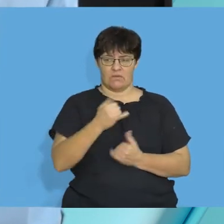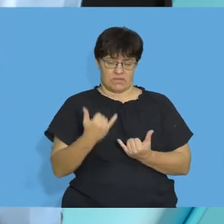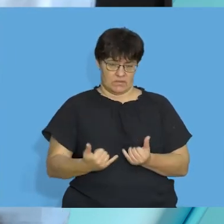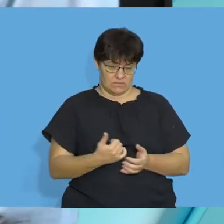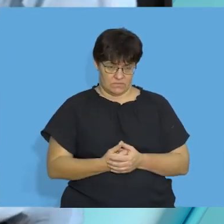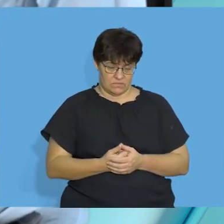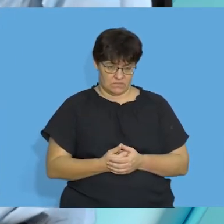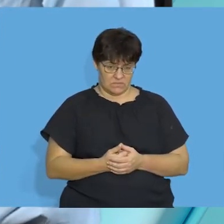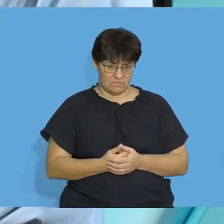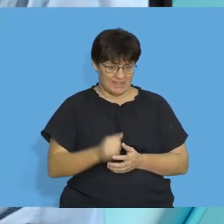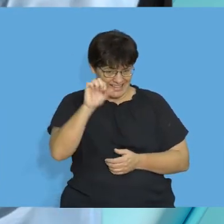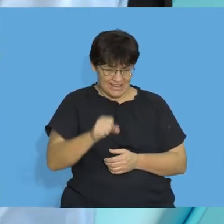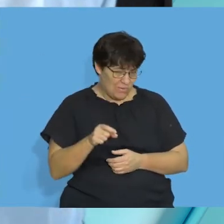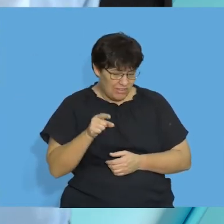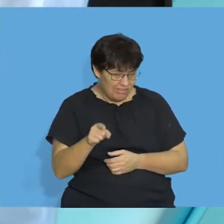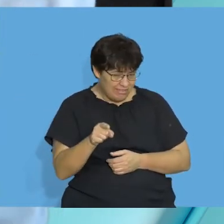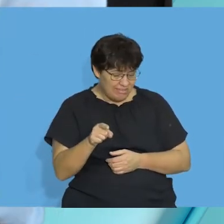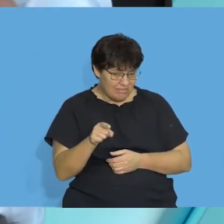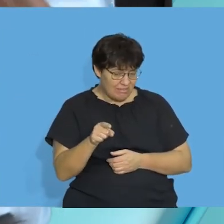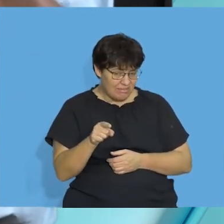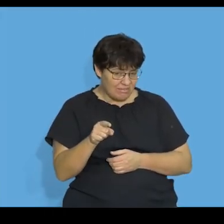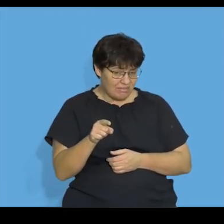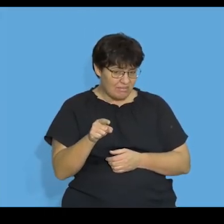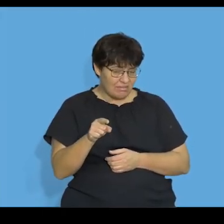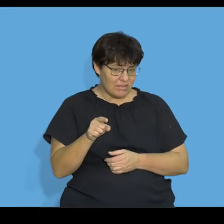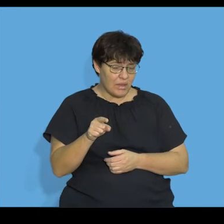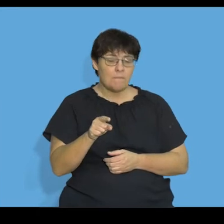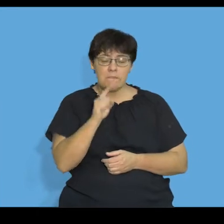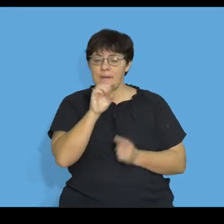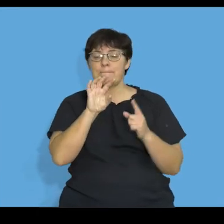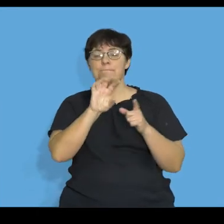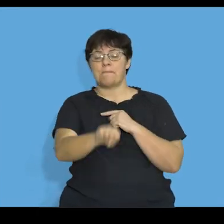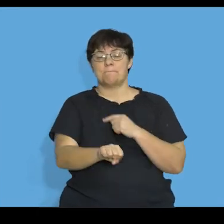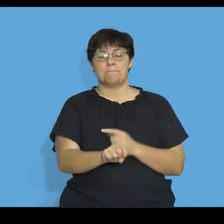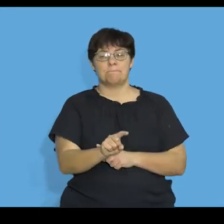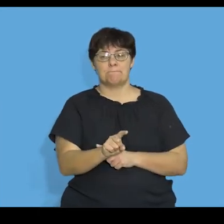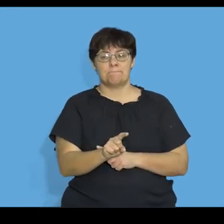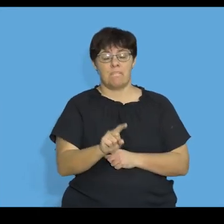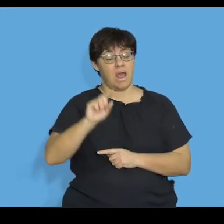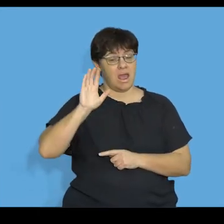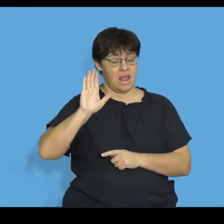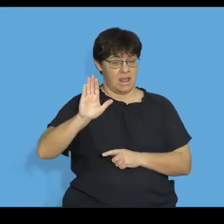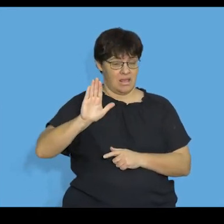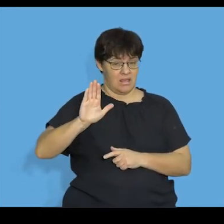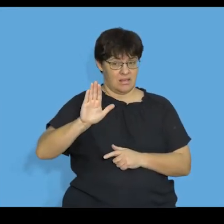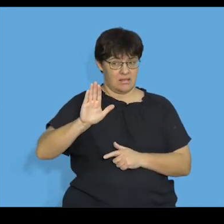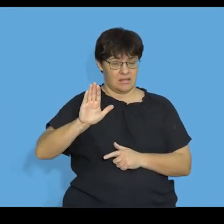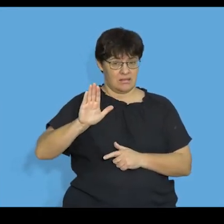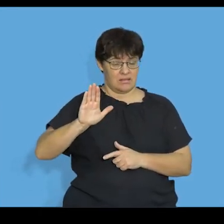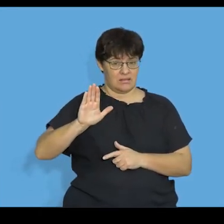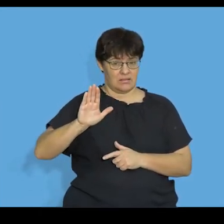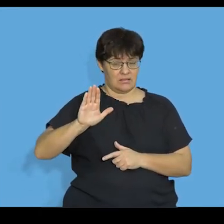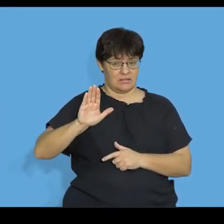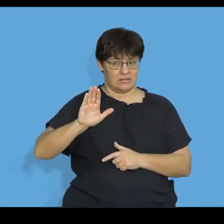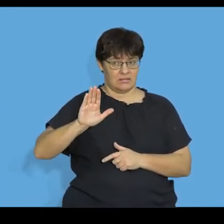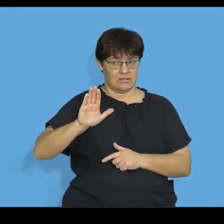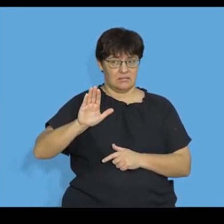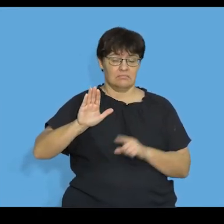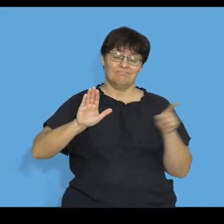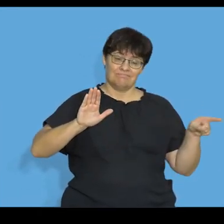if that's a south pole, then I need to recognize using my right-hand solenoid rule that this